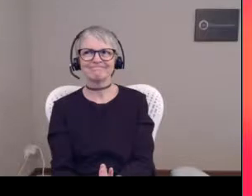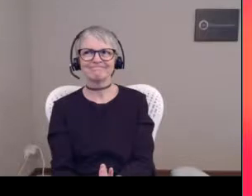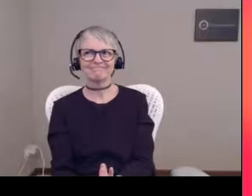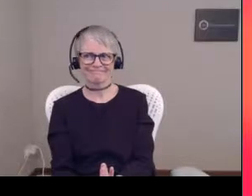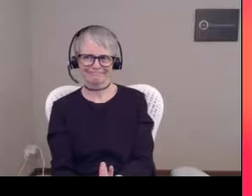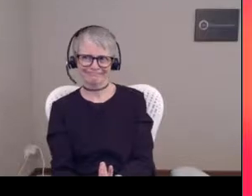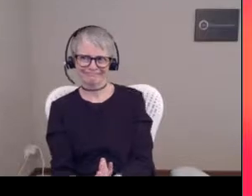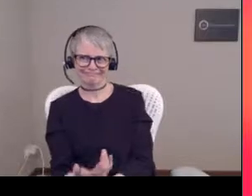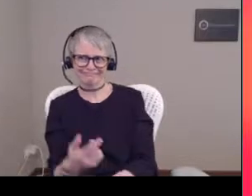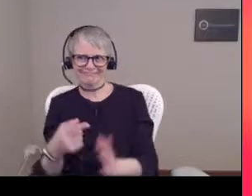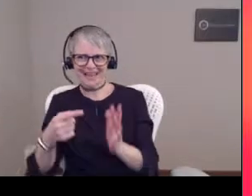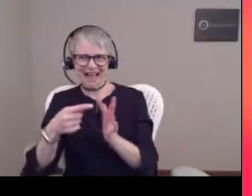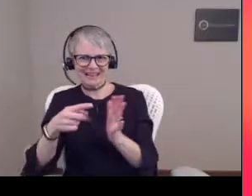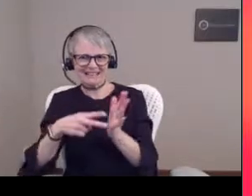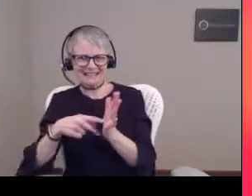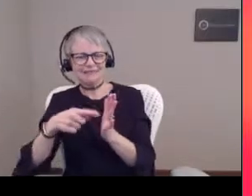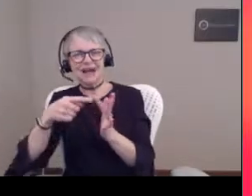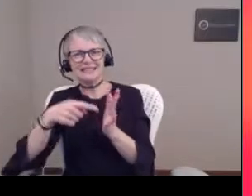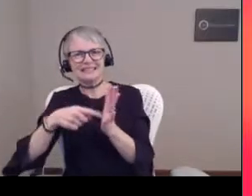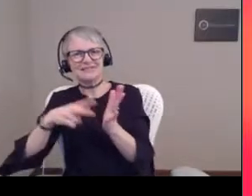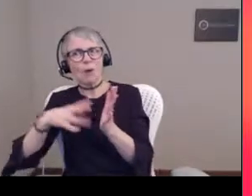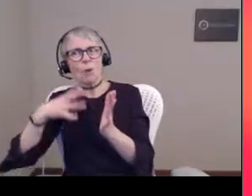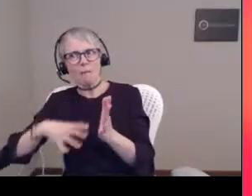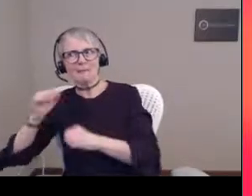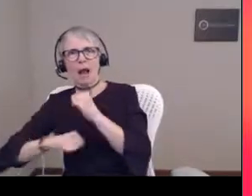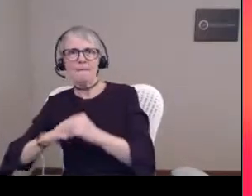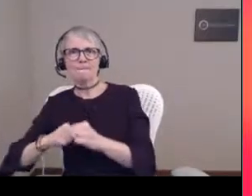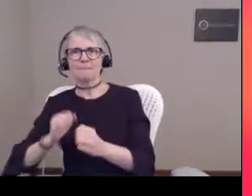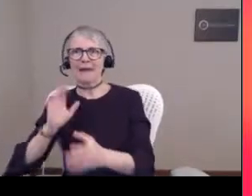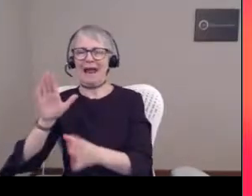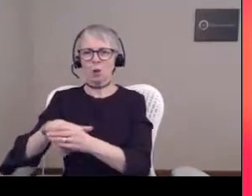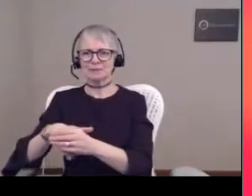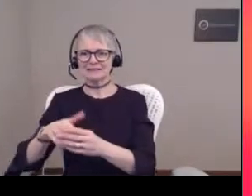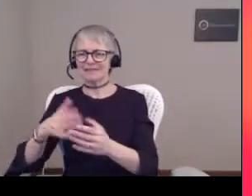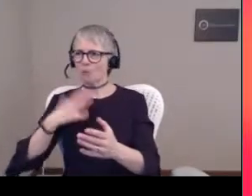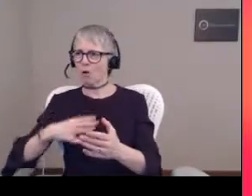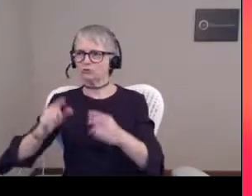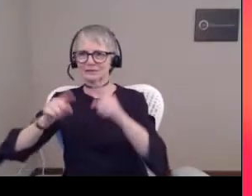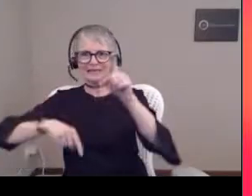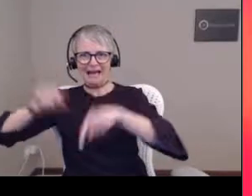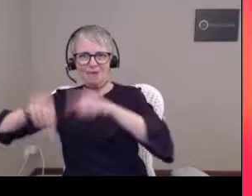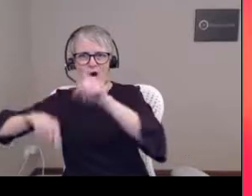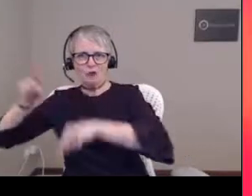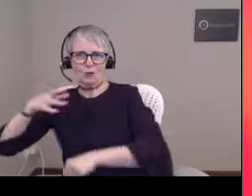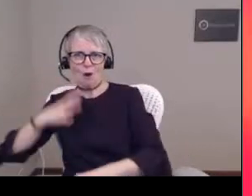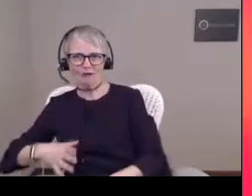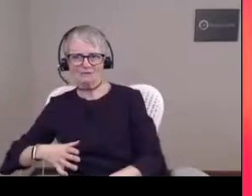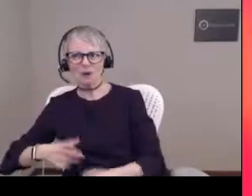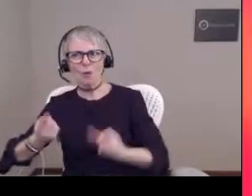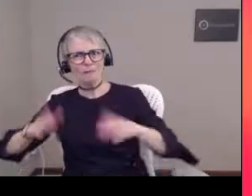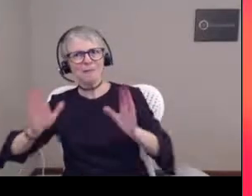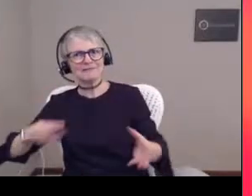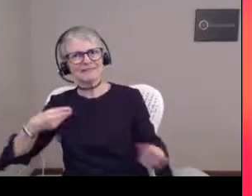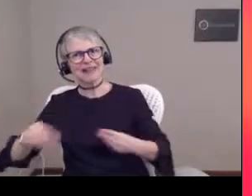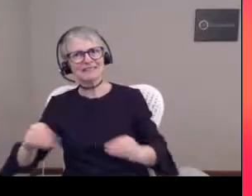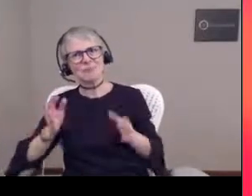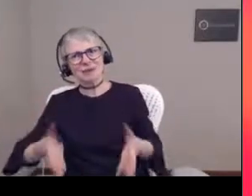inclusive employer of choice. Yeah. At the end of the day, so I think the main thing for us is we would very much be conscious that we don't give that